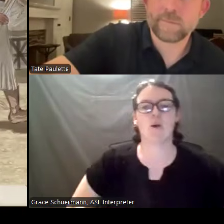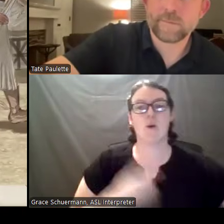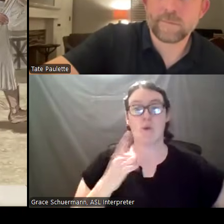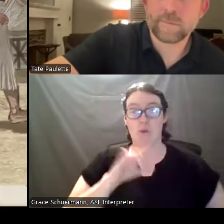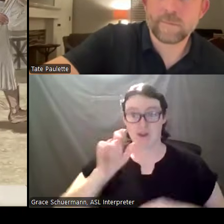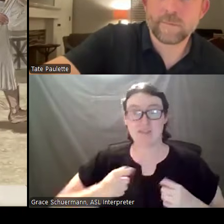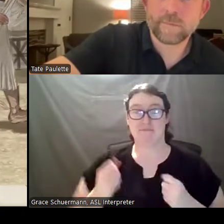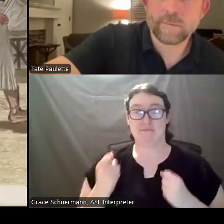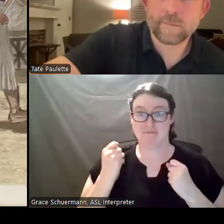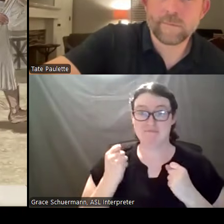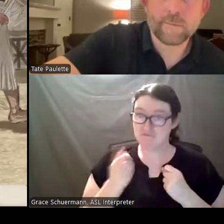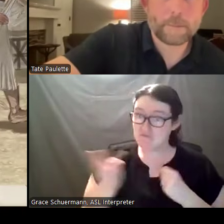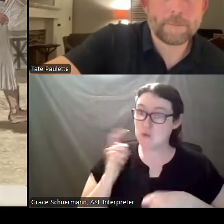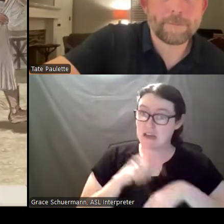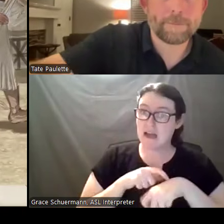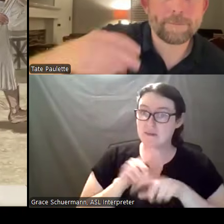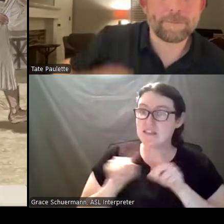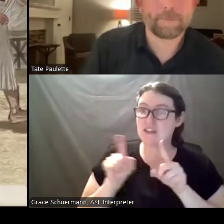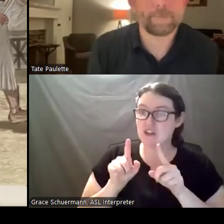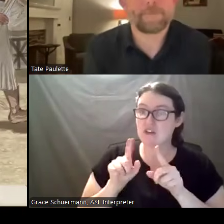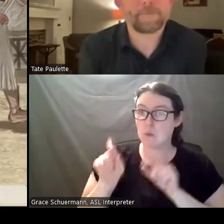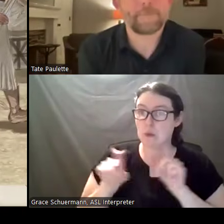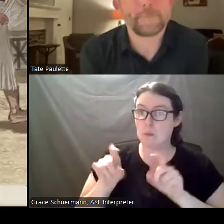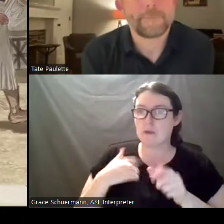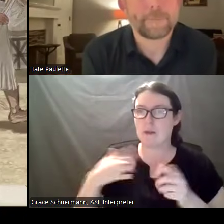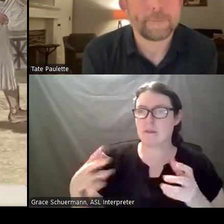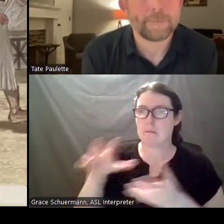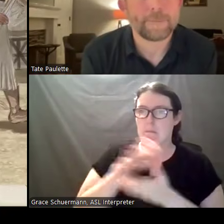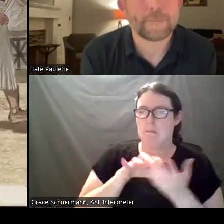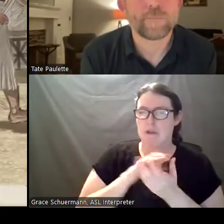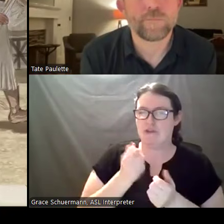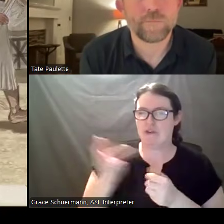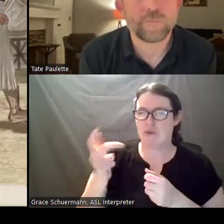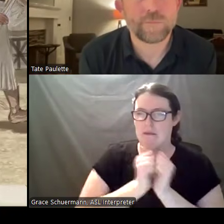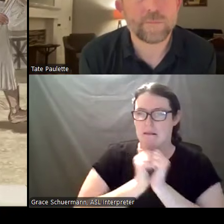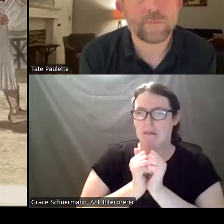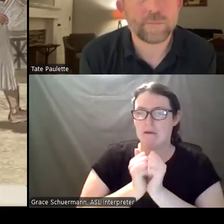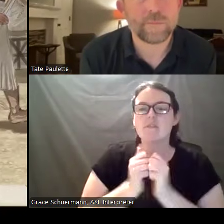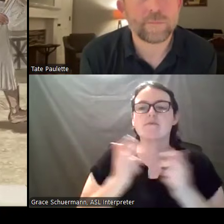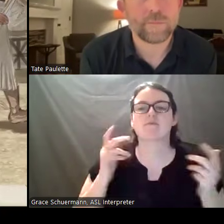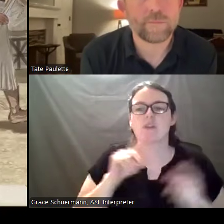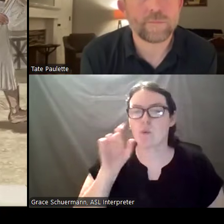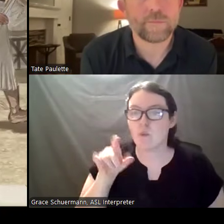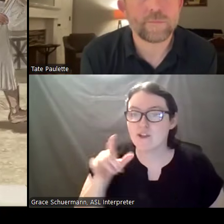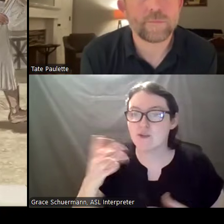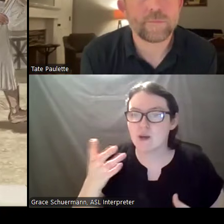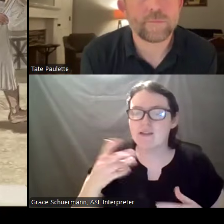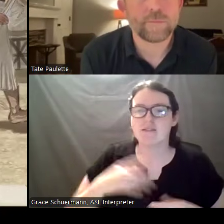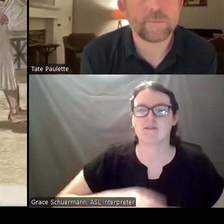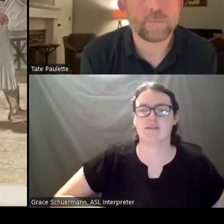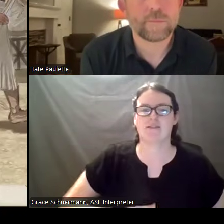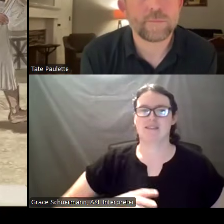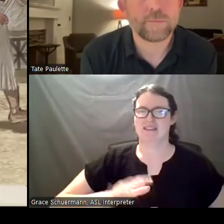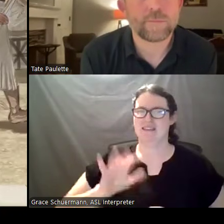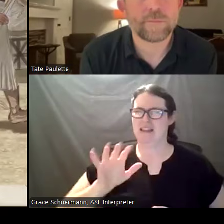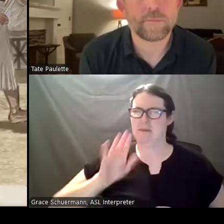come up a few times in a few forms, so I'm going to kind of blend a few together here, is this question about whether or not beer